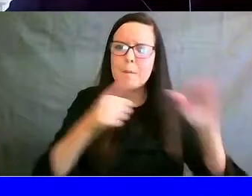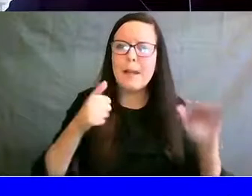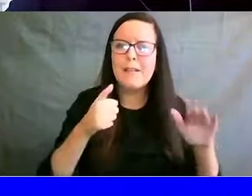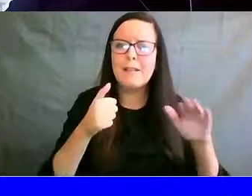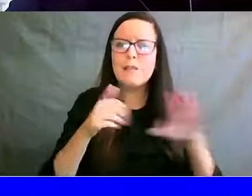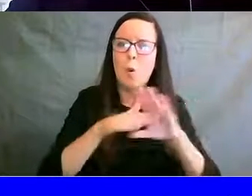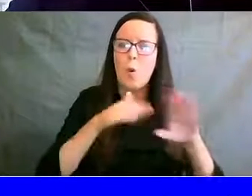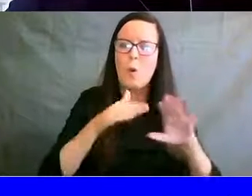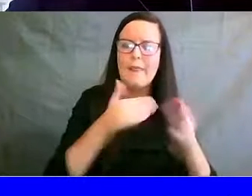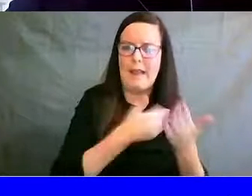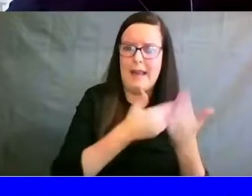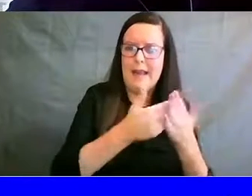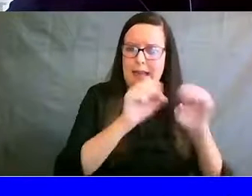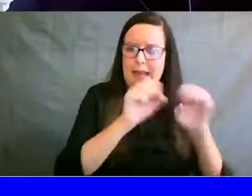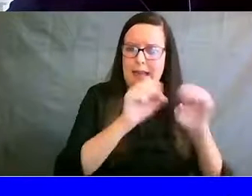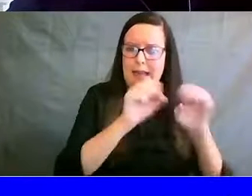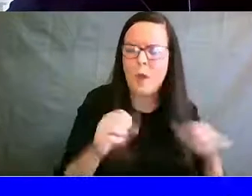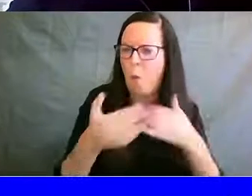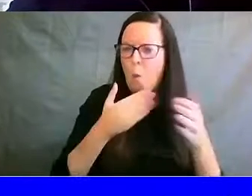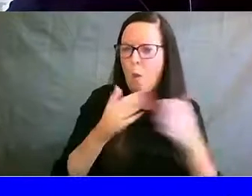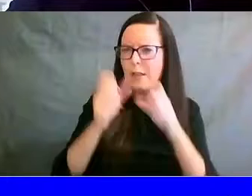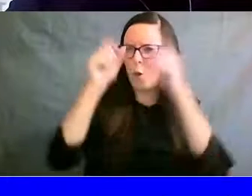of awareness did they already have?